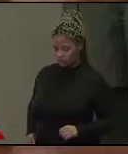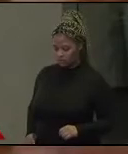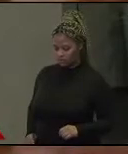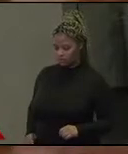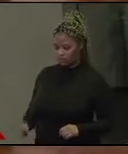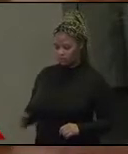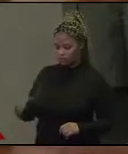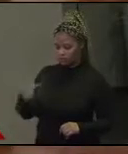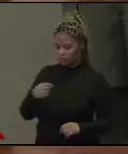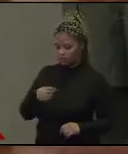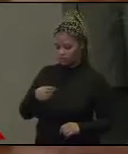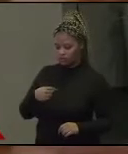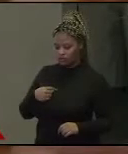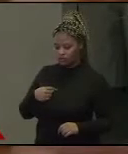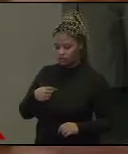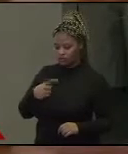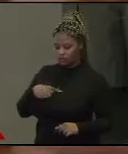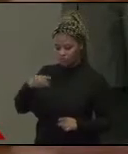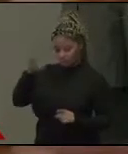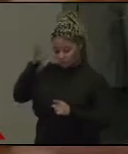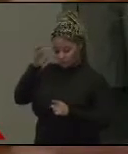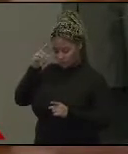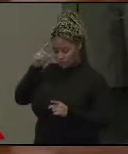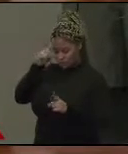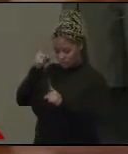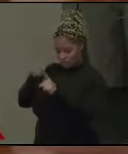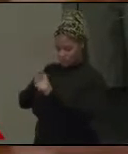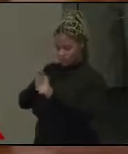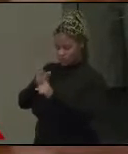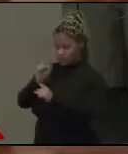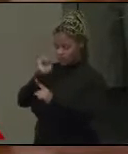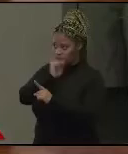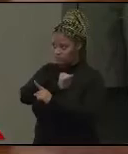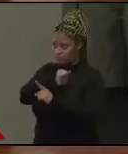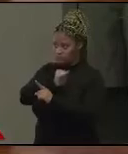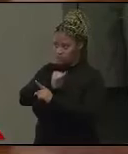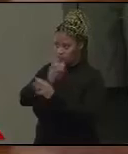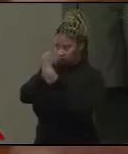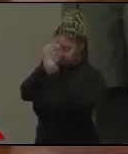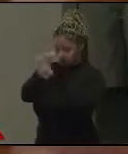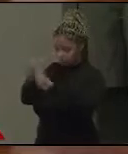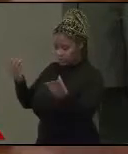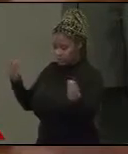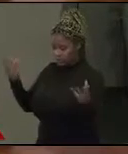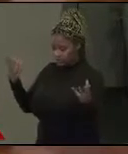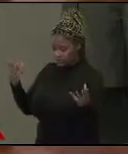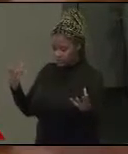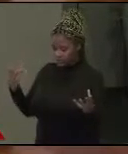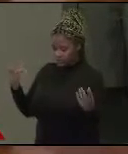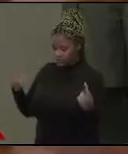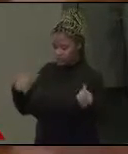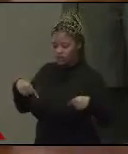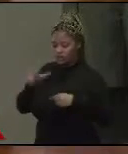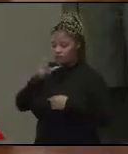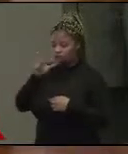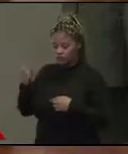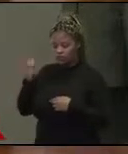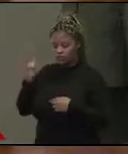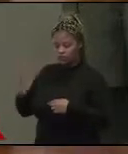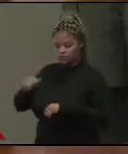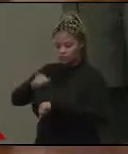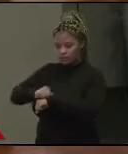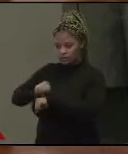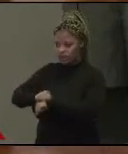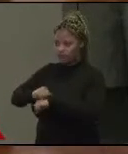commit to your pronouncement in the State of the Province address. Our work will be anchored on the manifesto of the ruling party, the